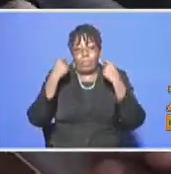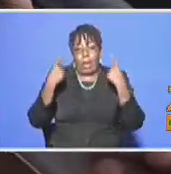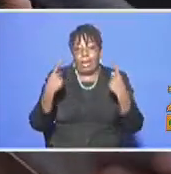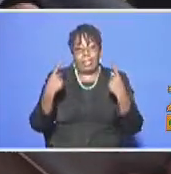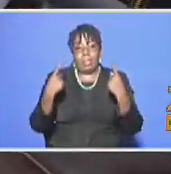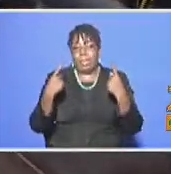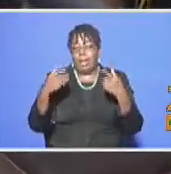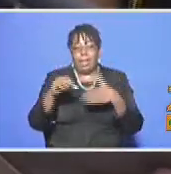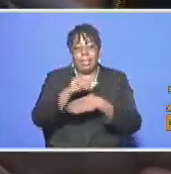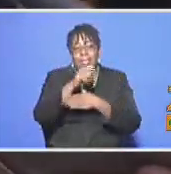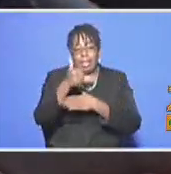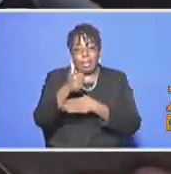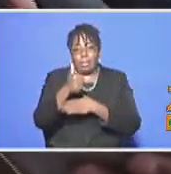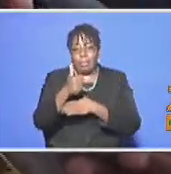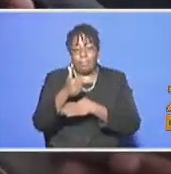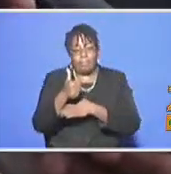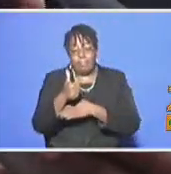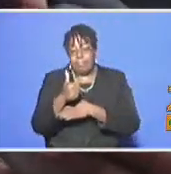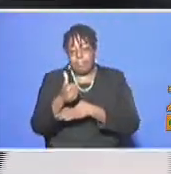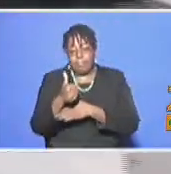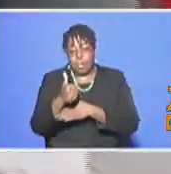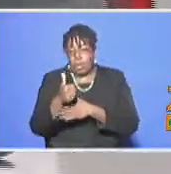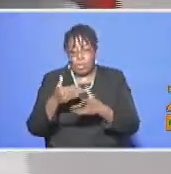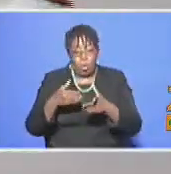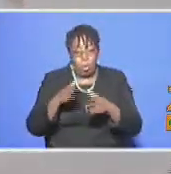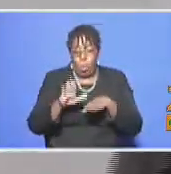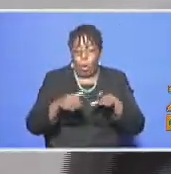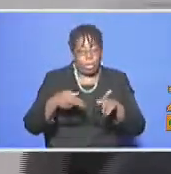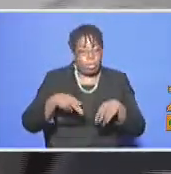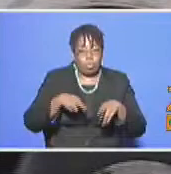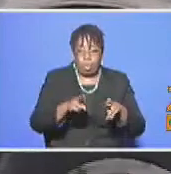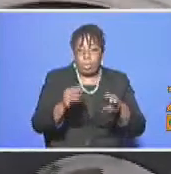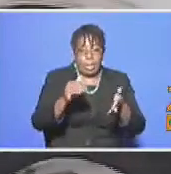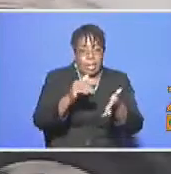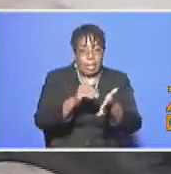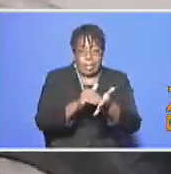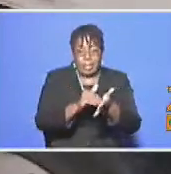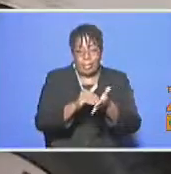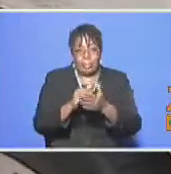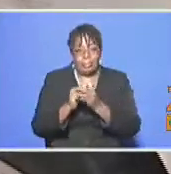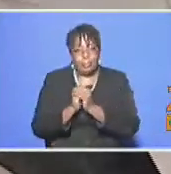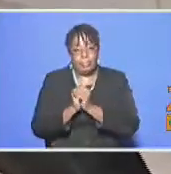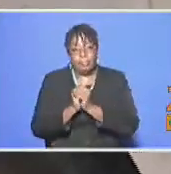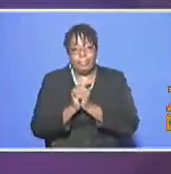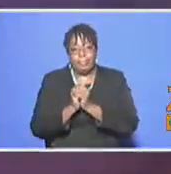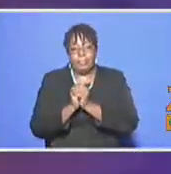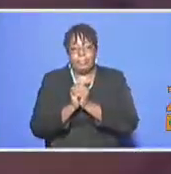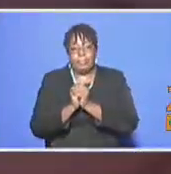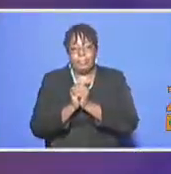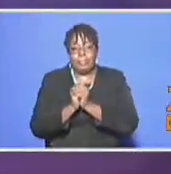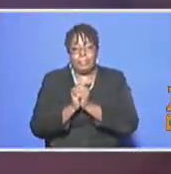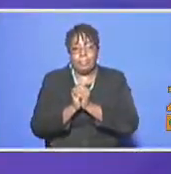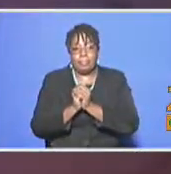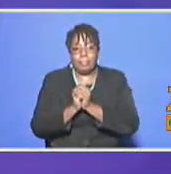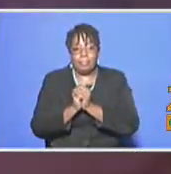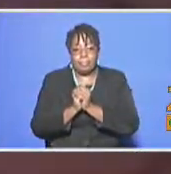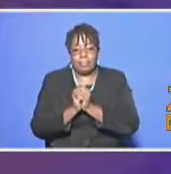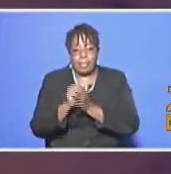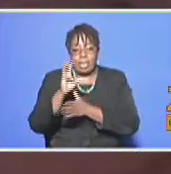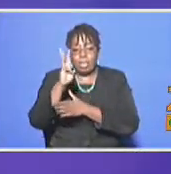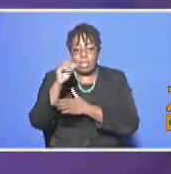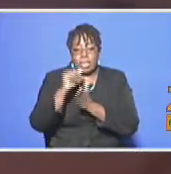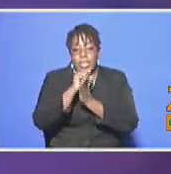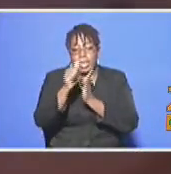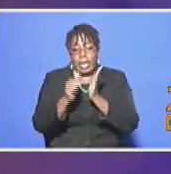is like another, we got to walk this road again. Antoinette Smith, ZNS Network News. Meantime, a